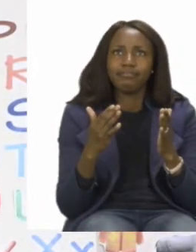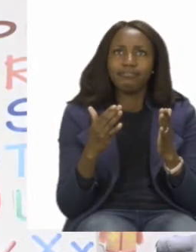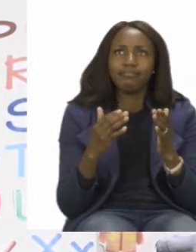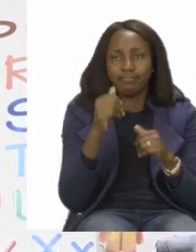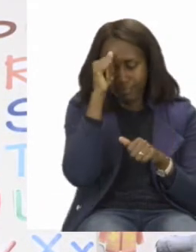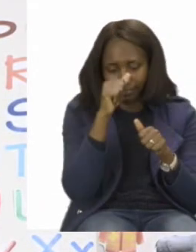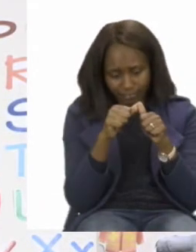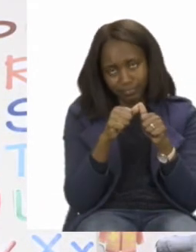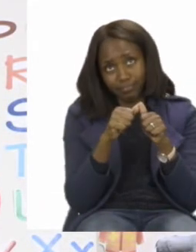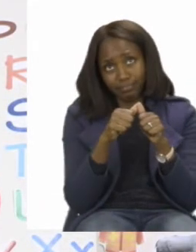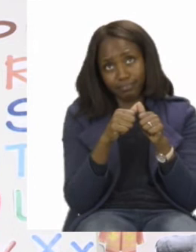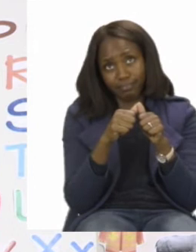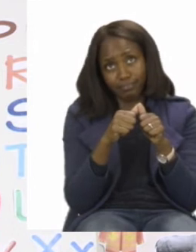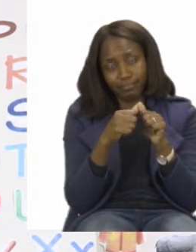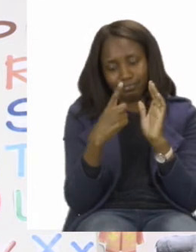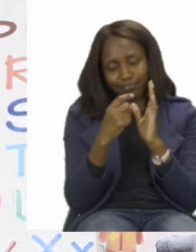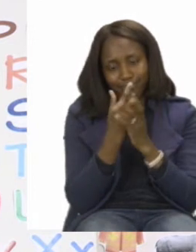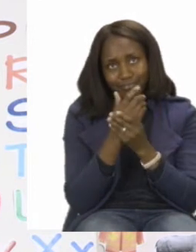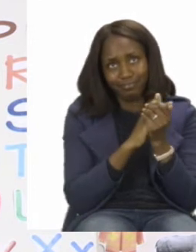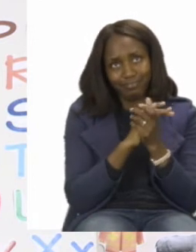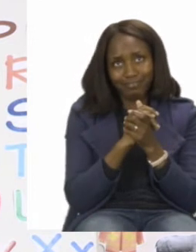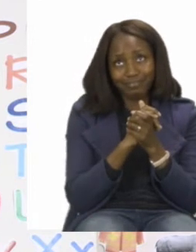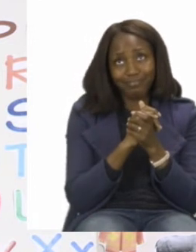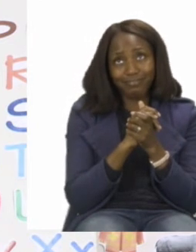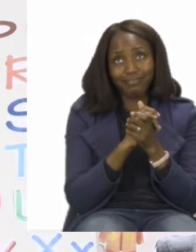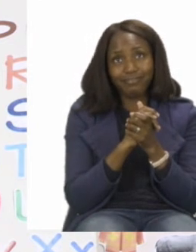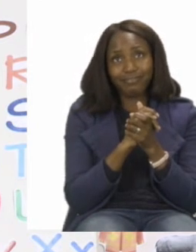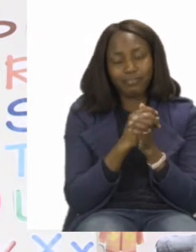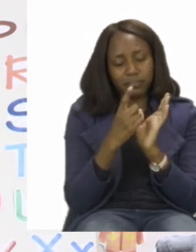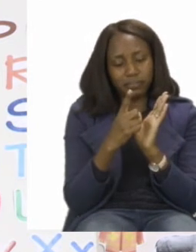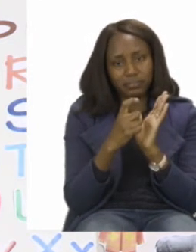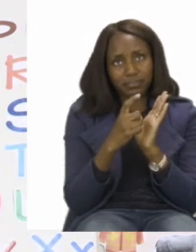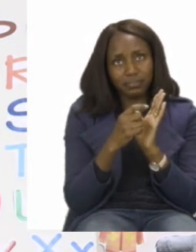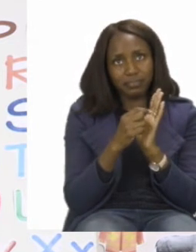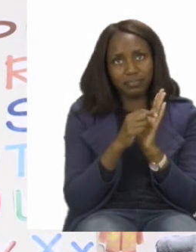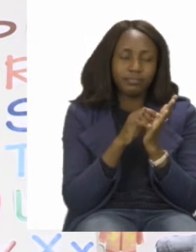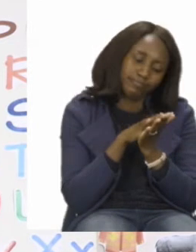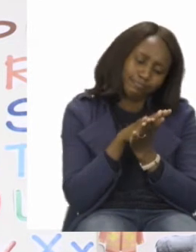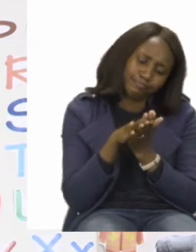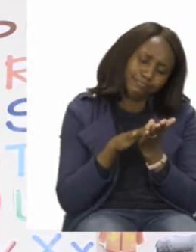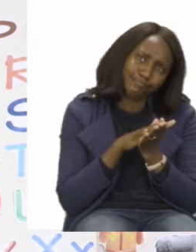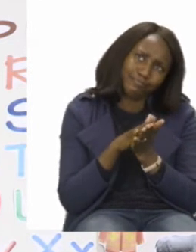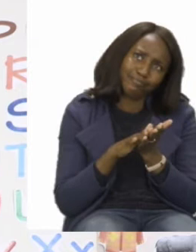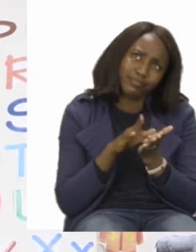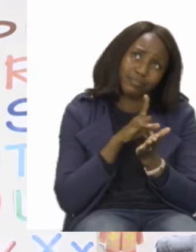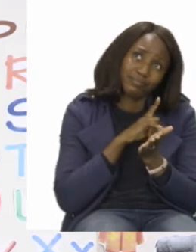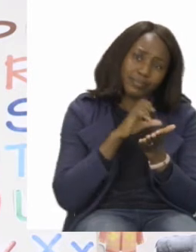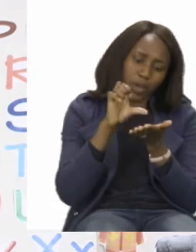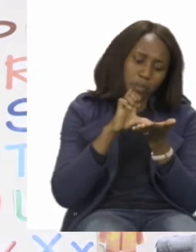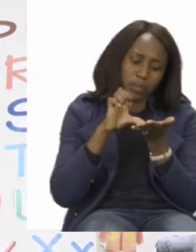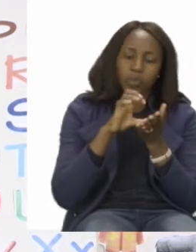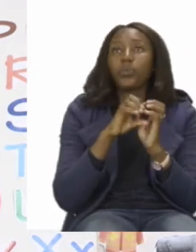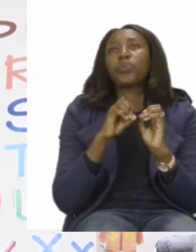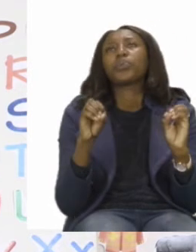remember we have to, that's right, sanitize. We have to make sure we rub in